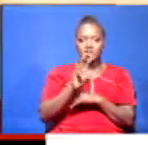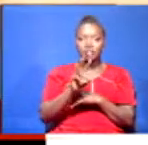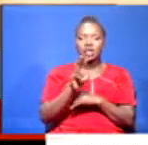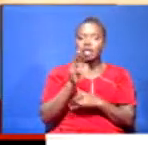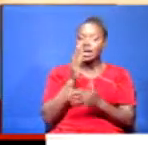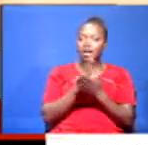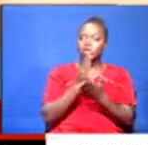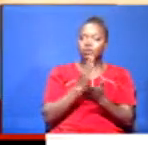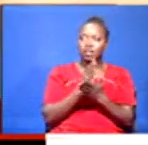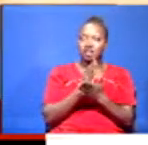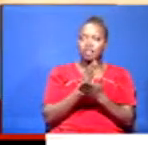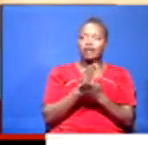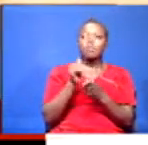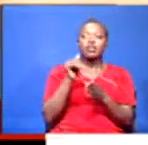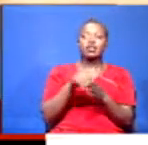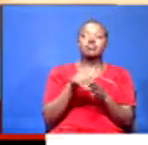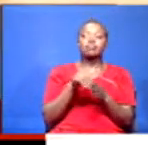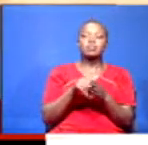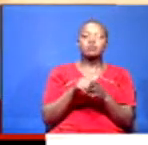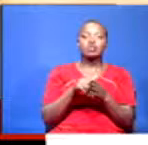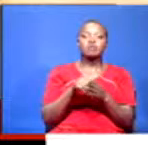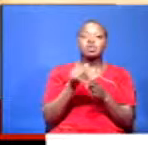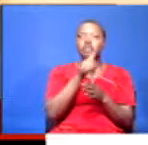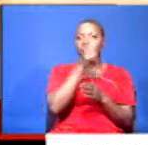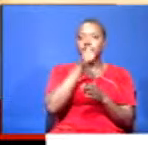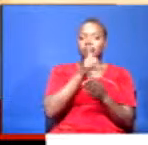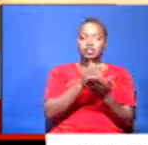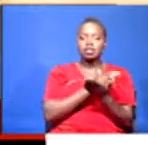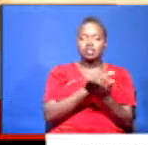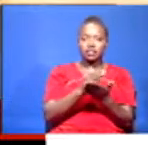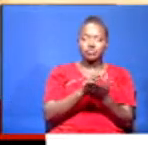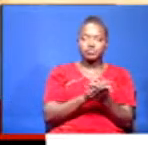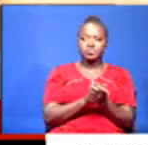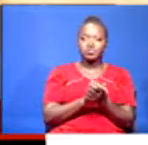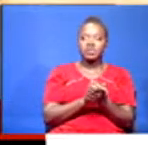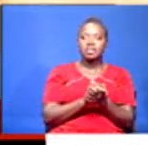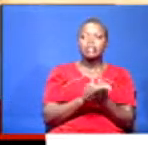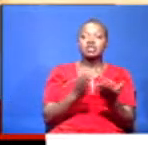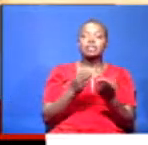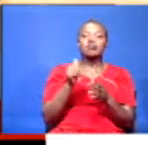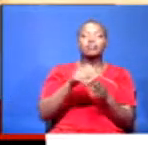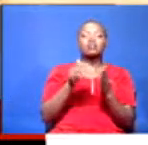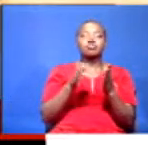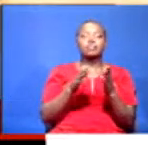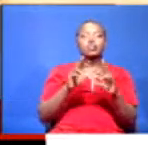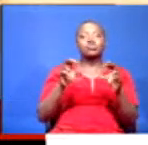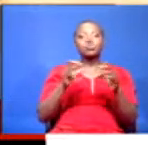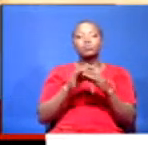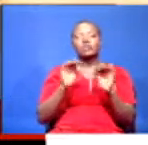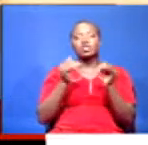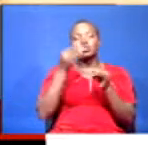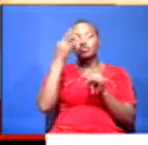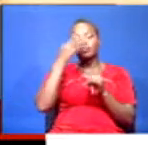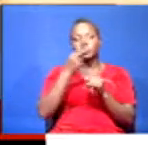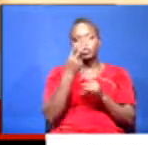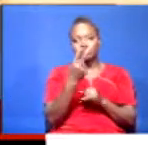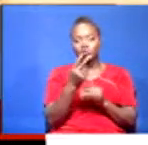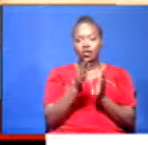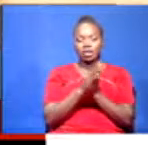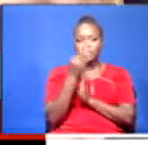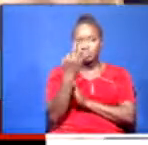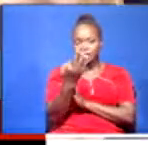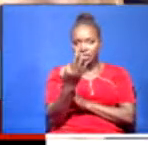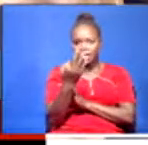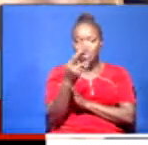the investment by the private sector. COTTA is calling on investors to look to the new phases 2 and 3, which will see